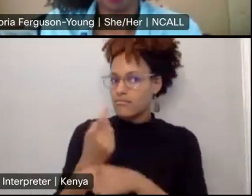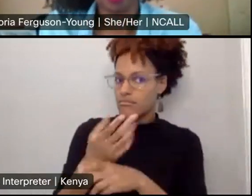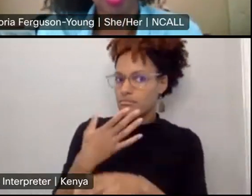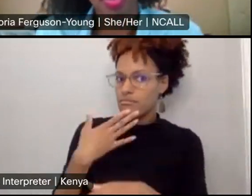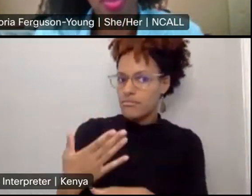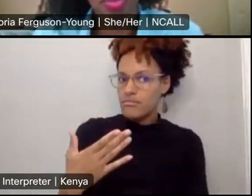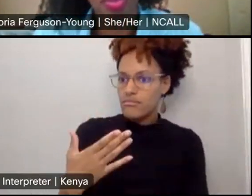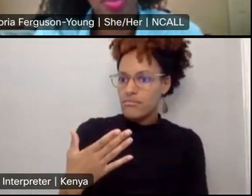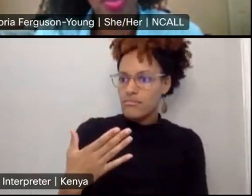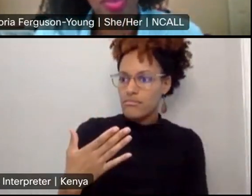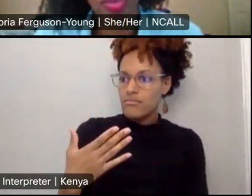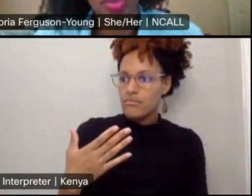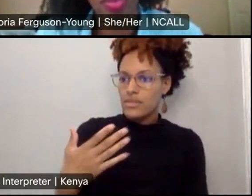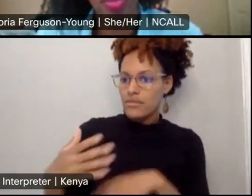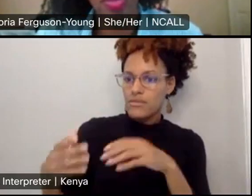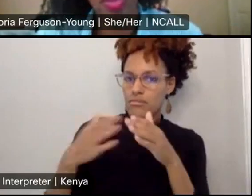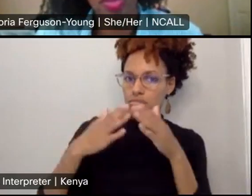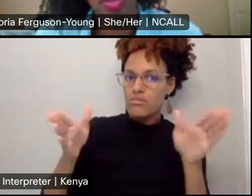yeah, really opening that up and